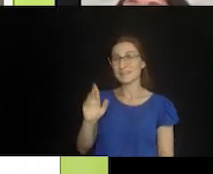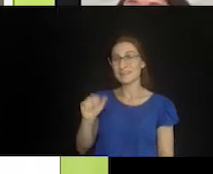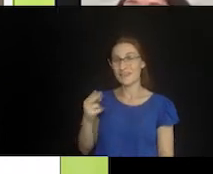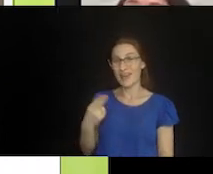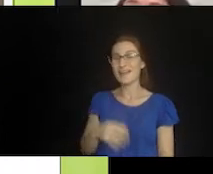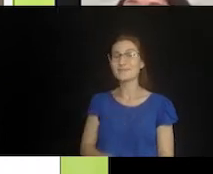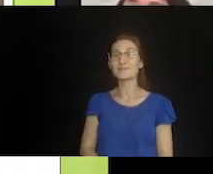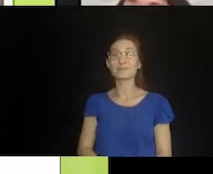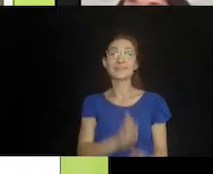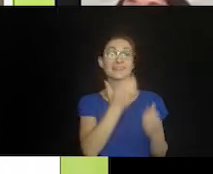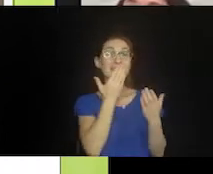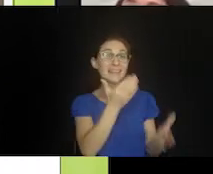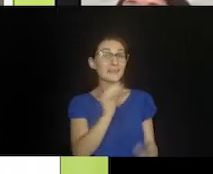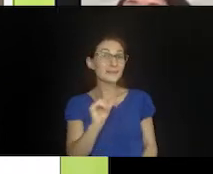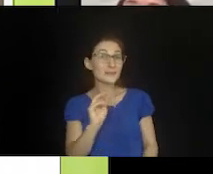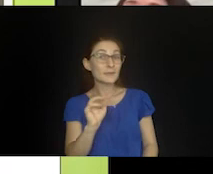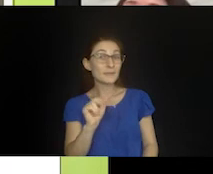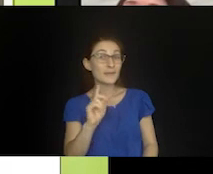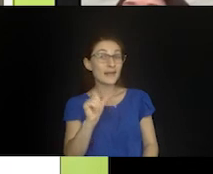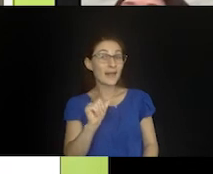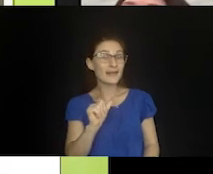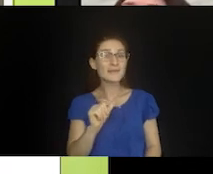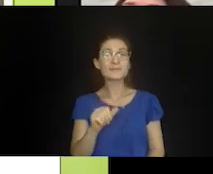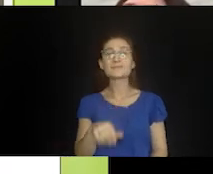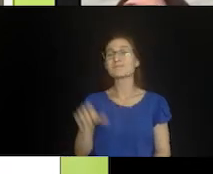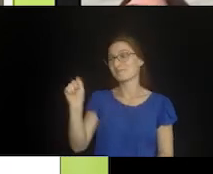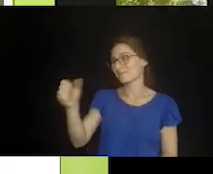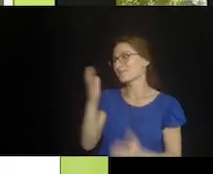Absolutely. We will do that, Sarah. Thank you. Thank you.